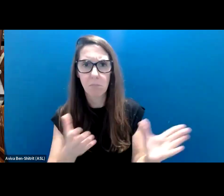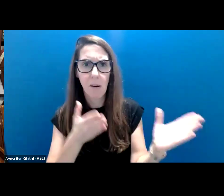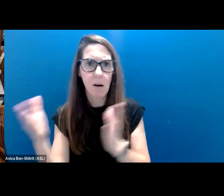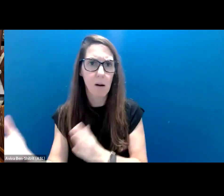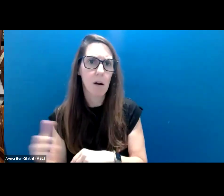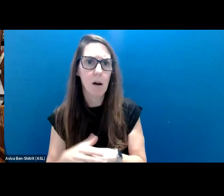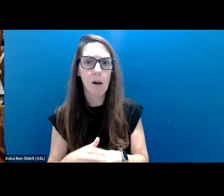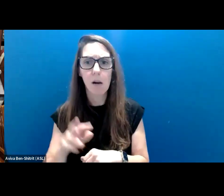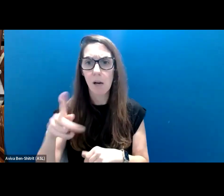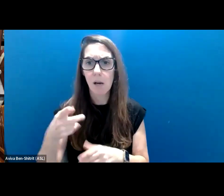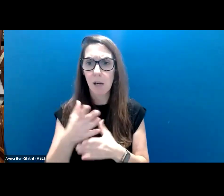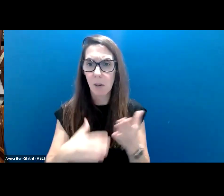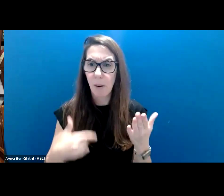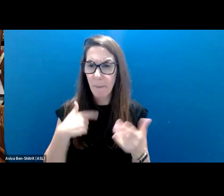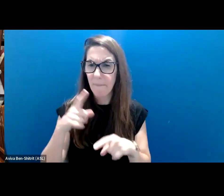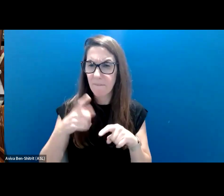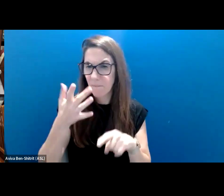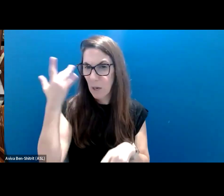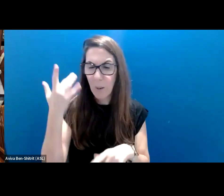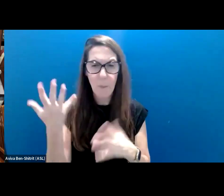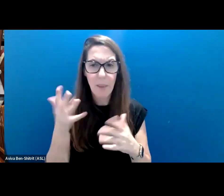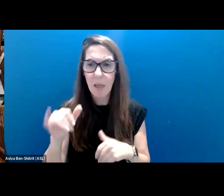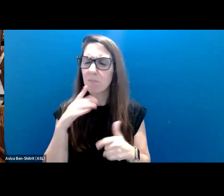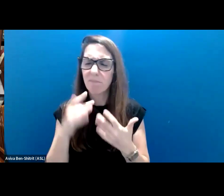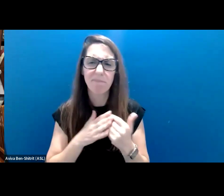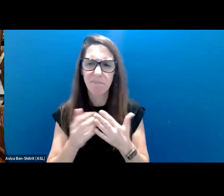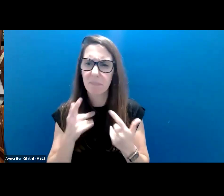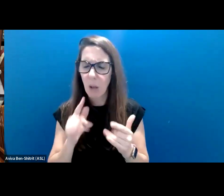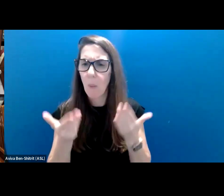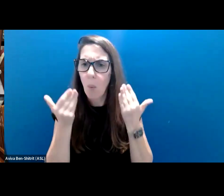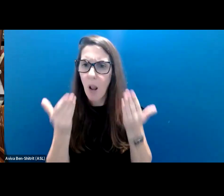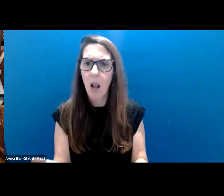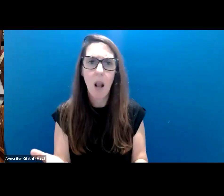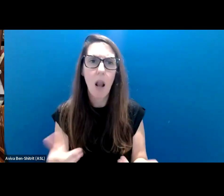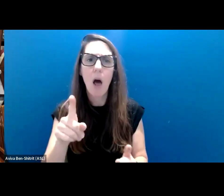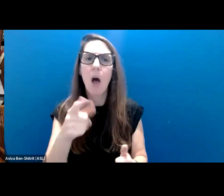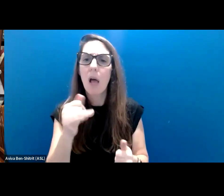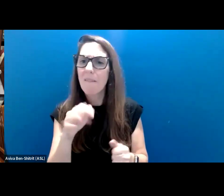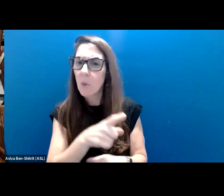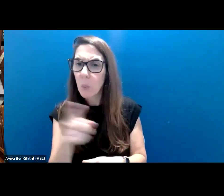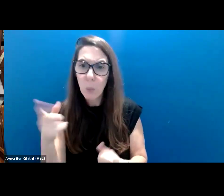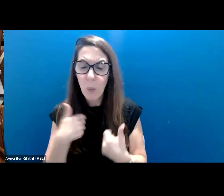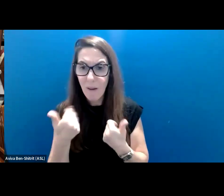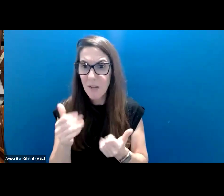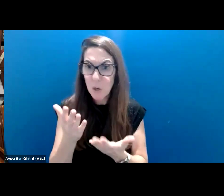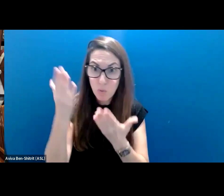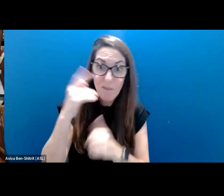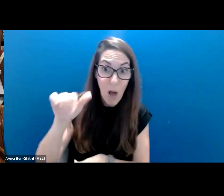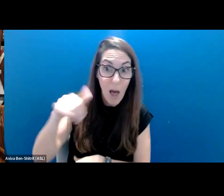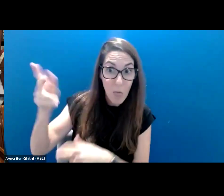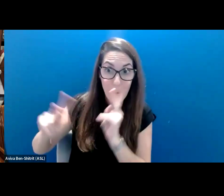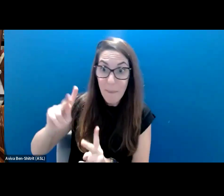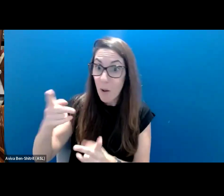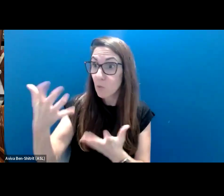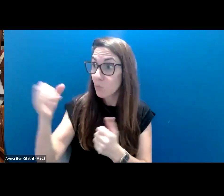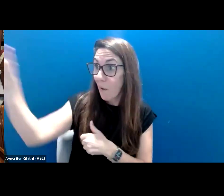There was a second part to that. I don't remember what the second part is. All right, doesn't matter. Oh, if folks have recommendations for other folks that we should invite to come